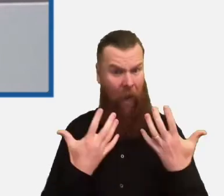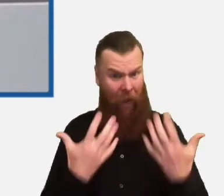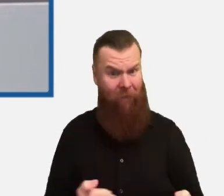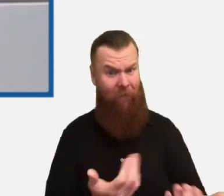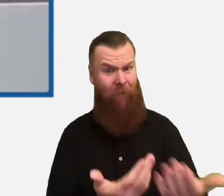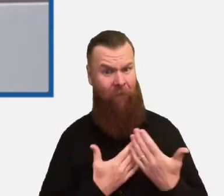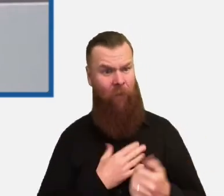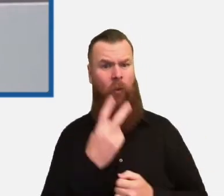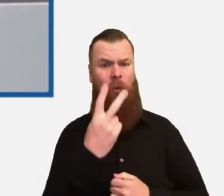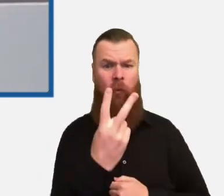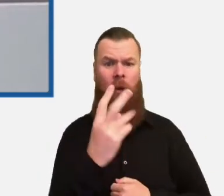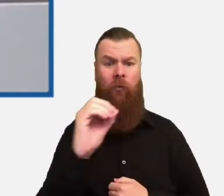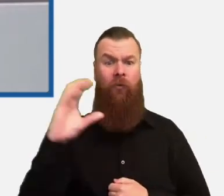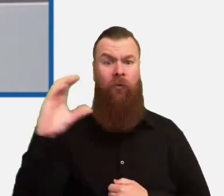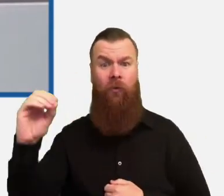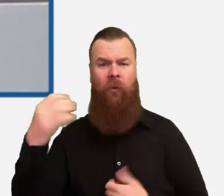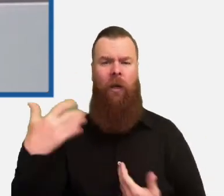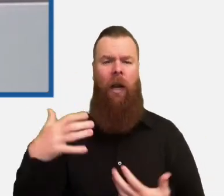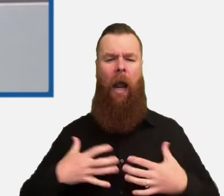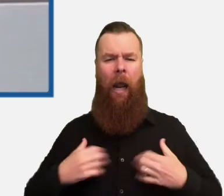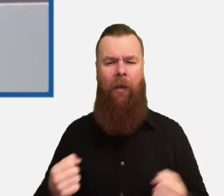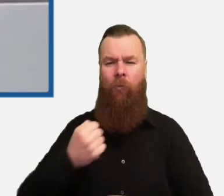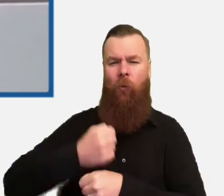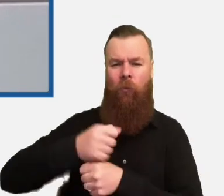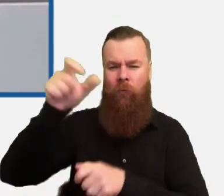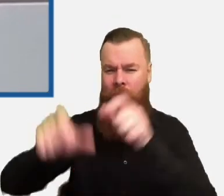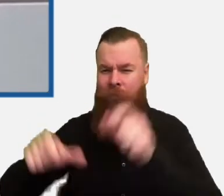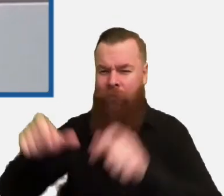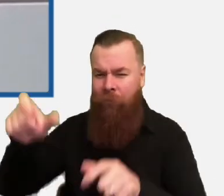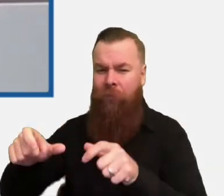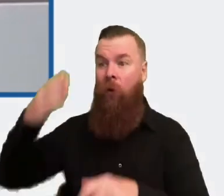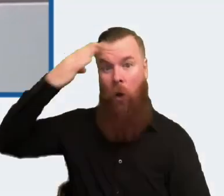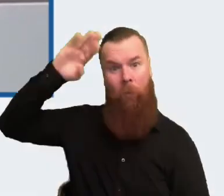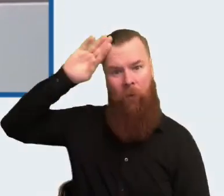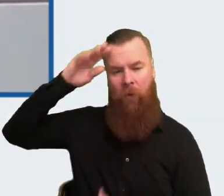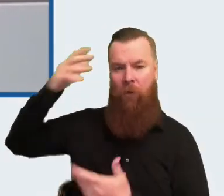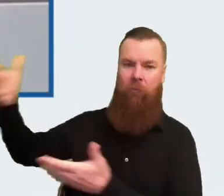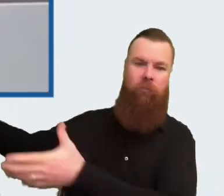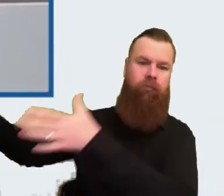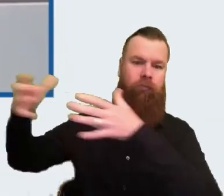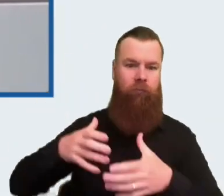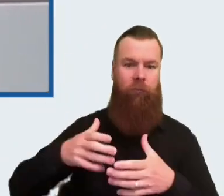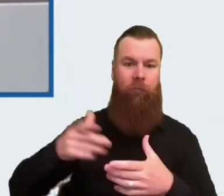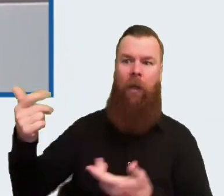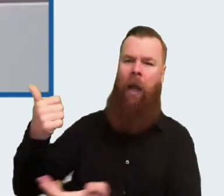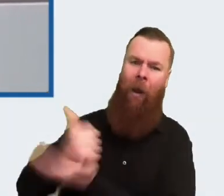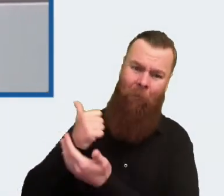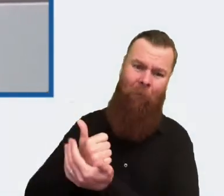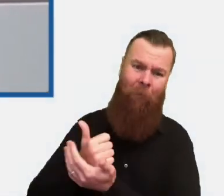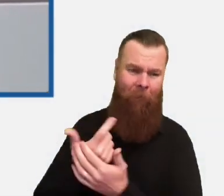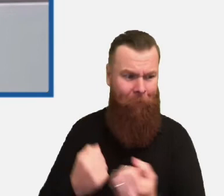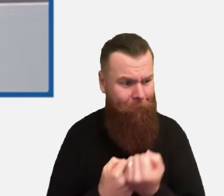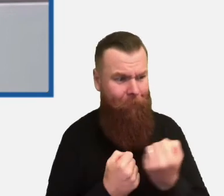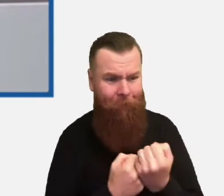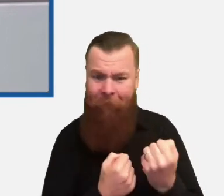bolster our local capacity from Cuba, our neighbor, who has a significant additional capacity in healthcare training. So they're